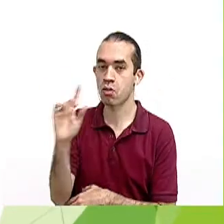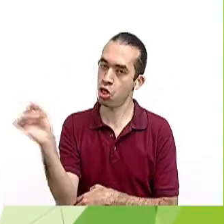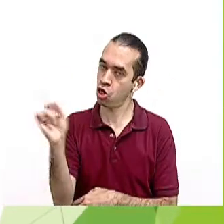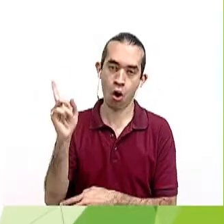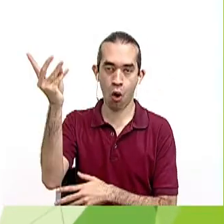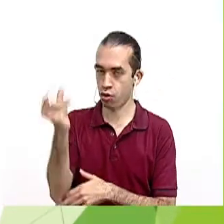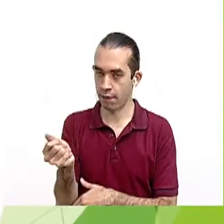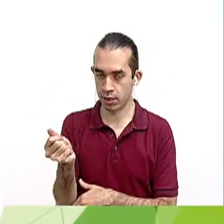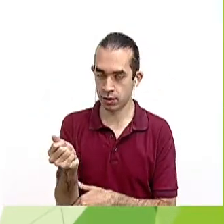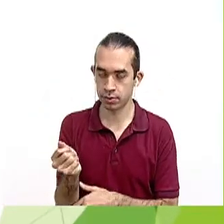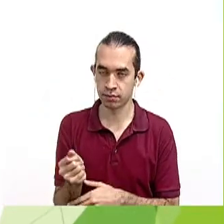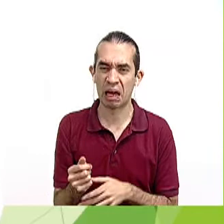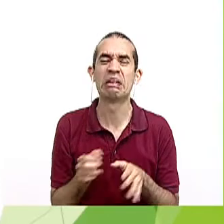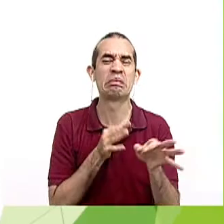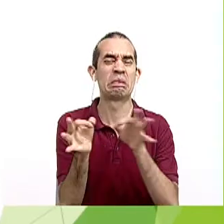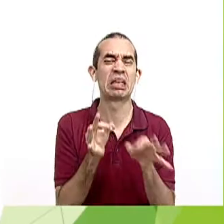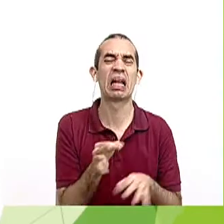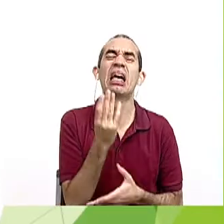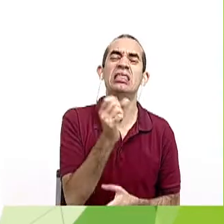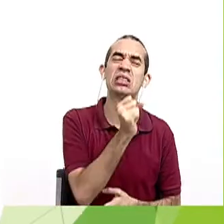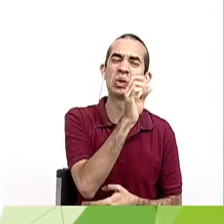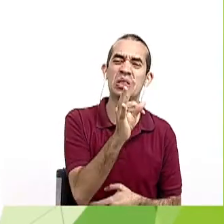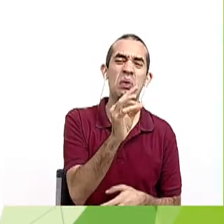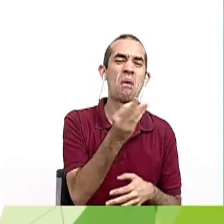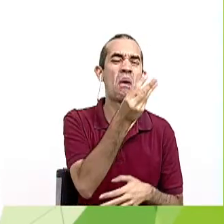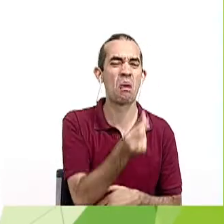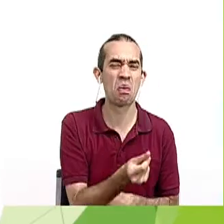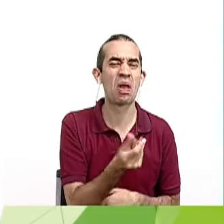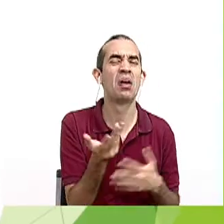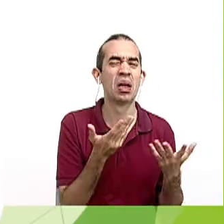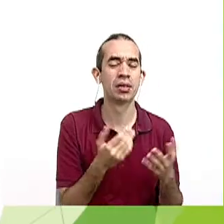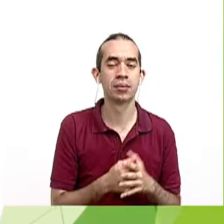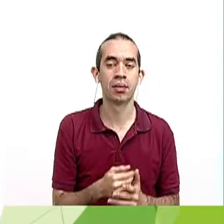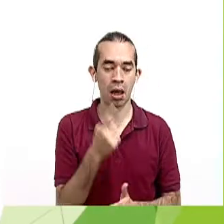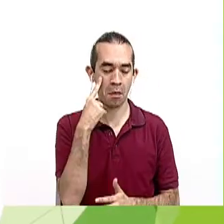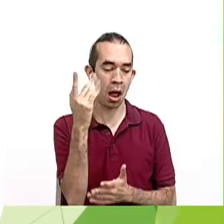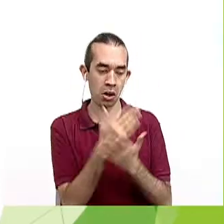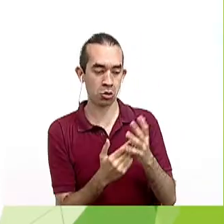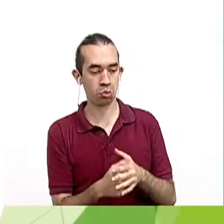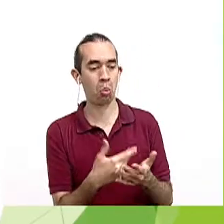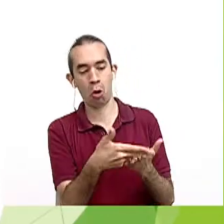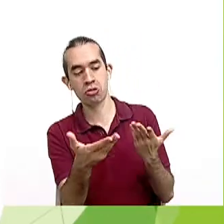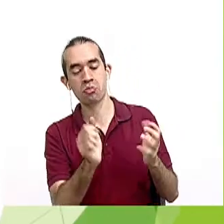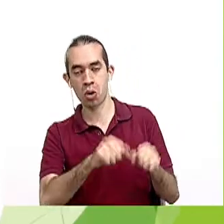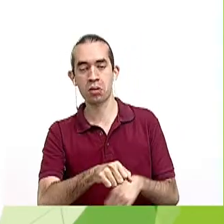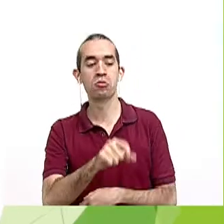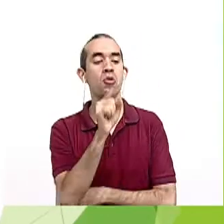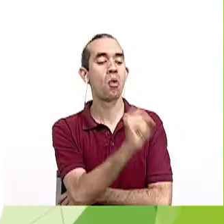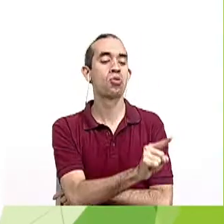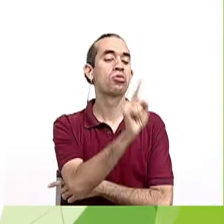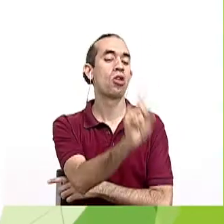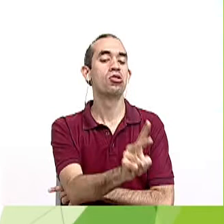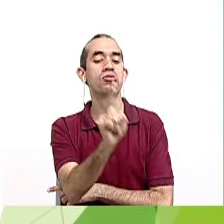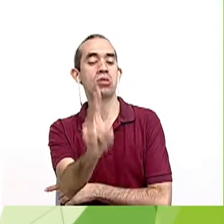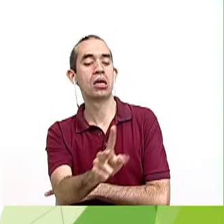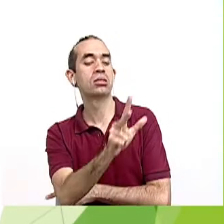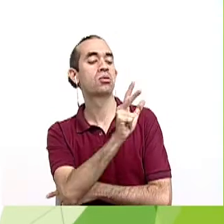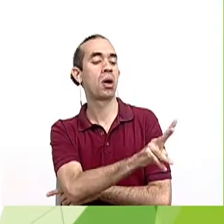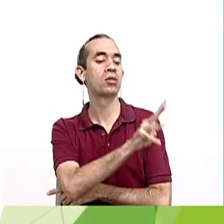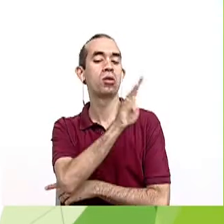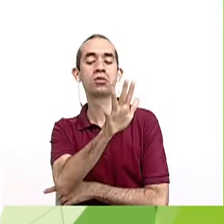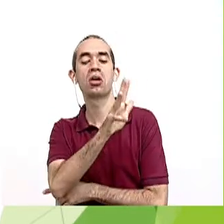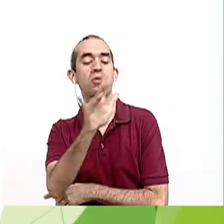a countable noun is. It refers to things we can count using numbers. They have